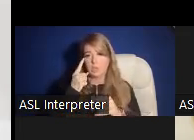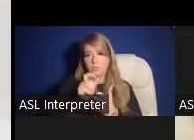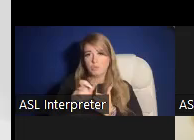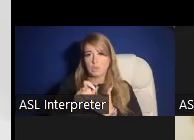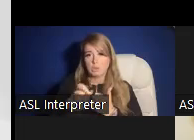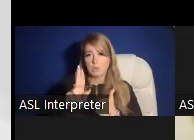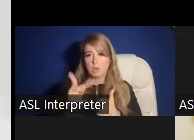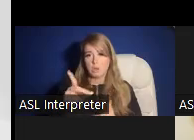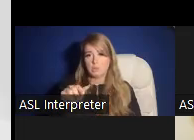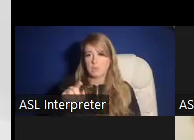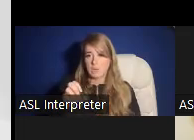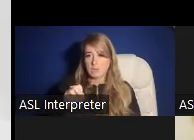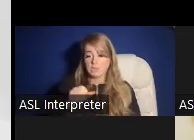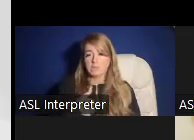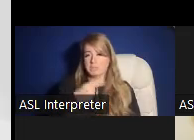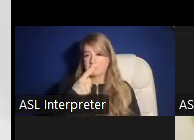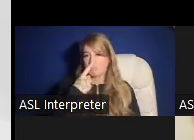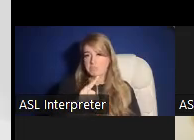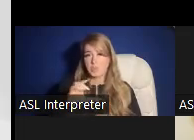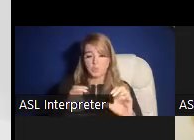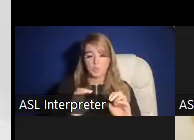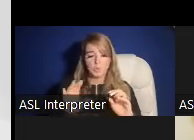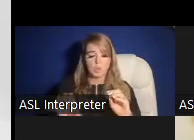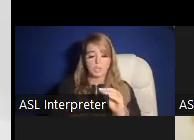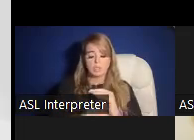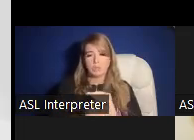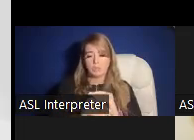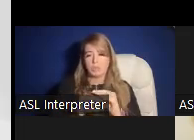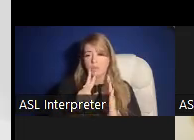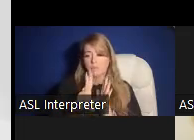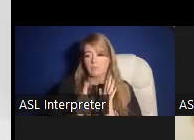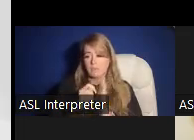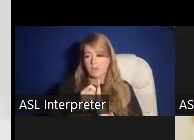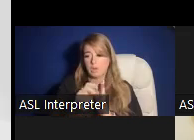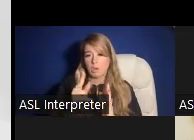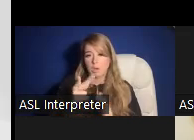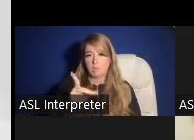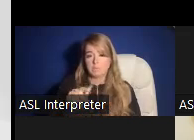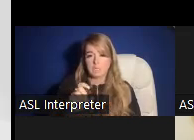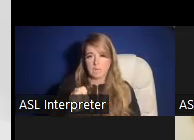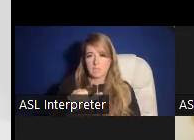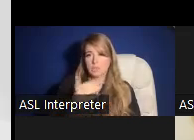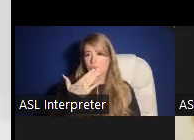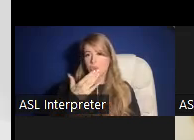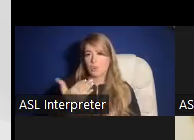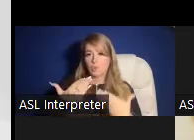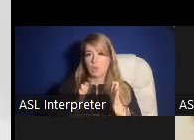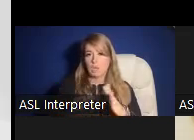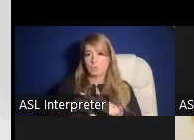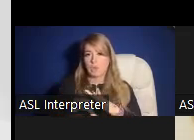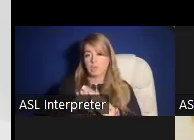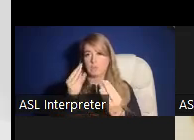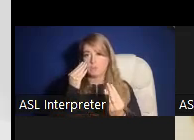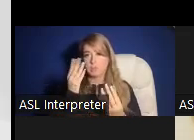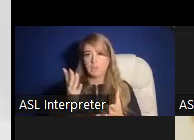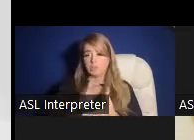updates. I'd be glad to do additional video updates if people found that as a good way of kind of accessing information.